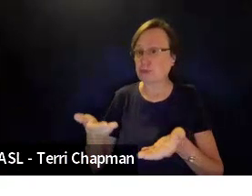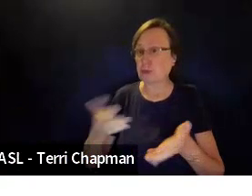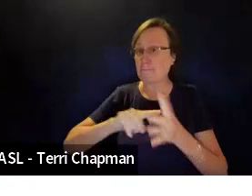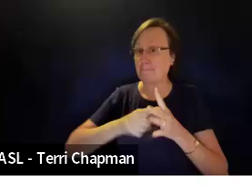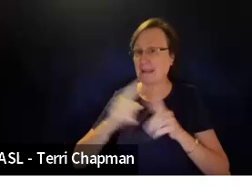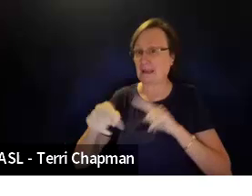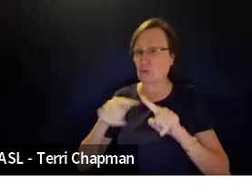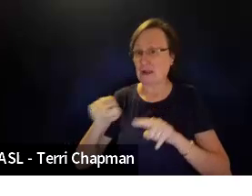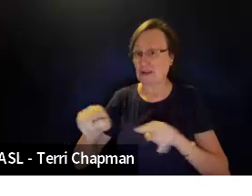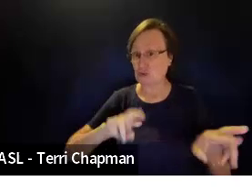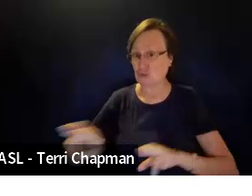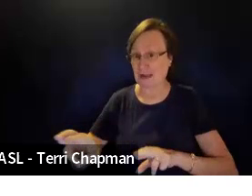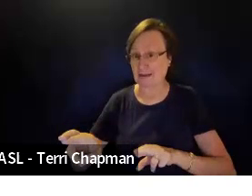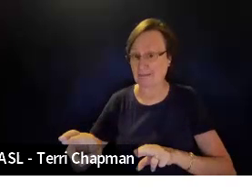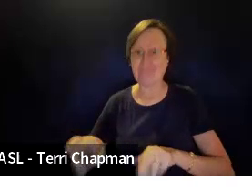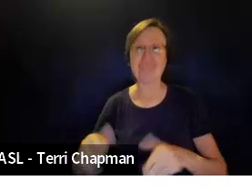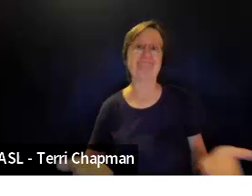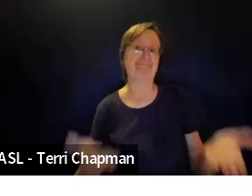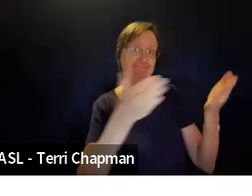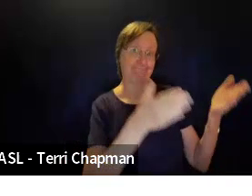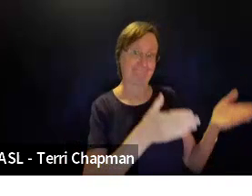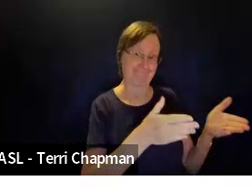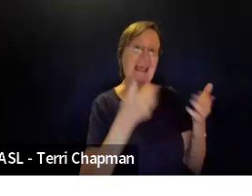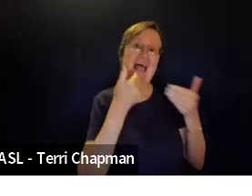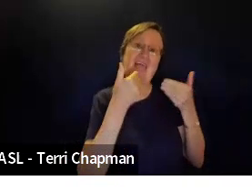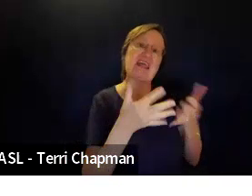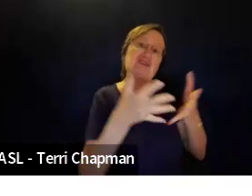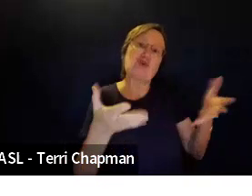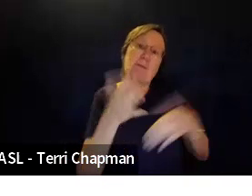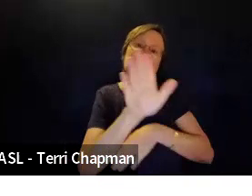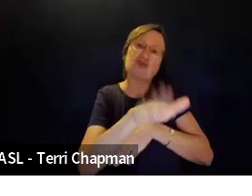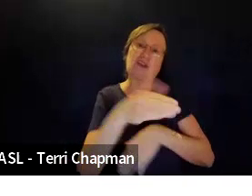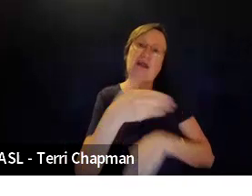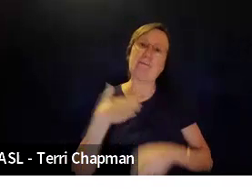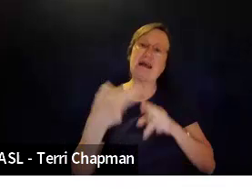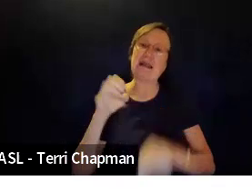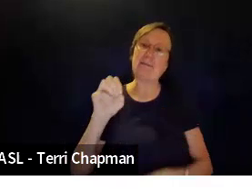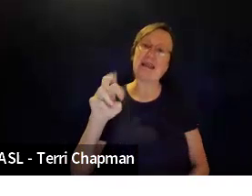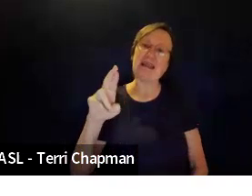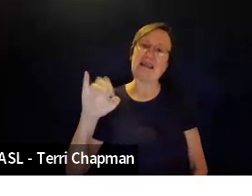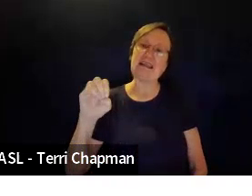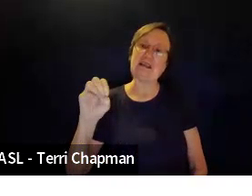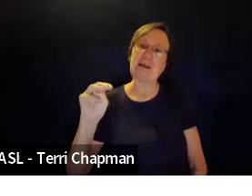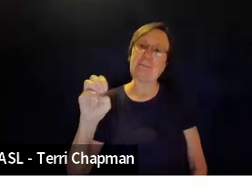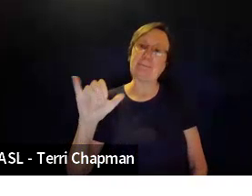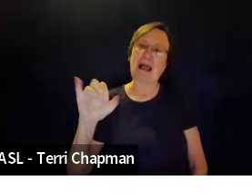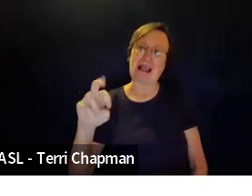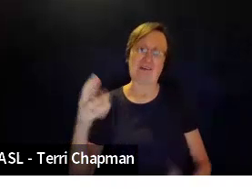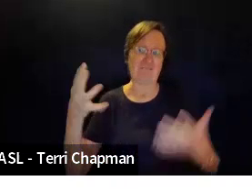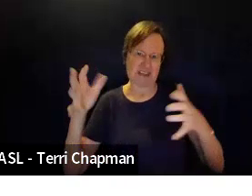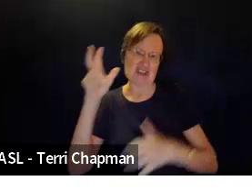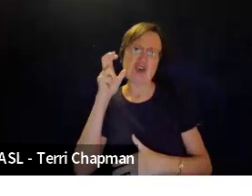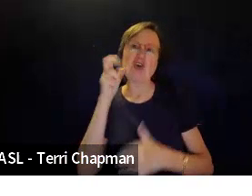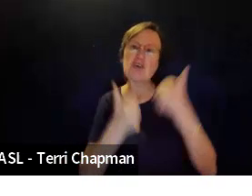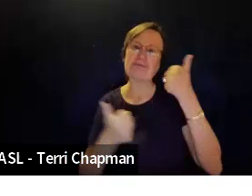Thank you so much, and good afternoon. My name is Erie Meyer. As you heard, I'm Chief Technologist from the Consumer